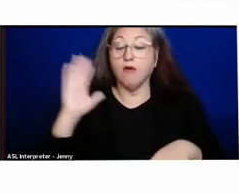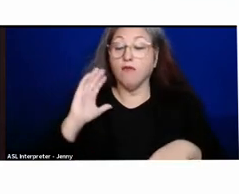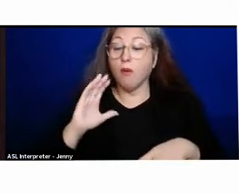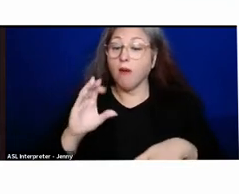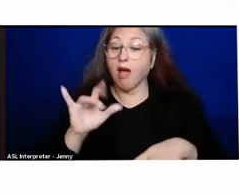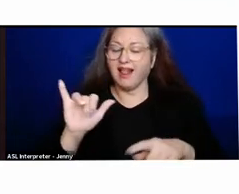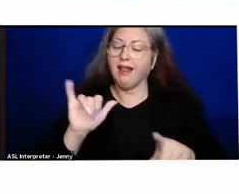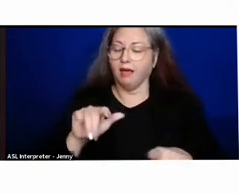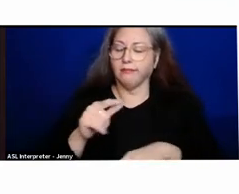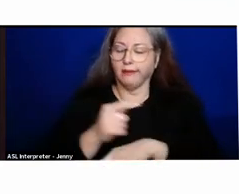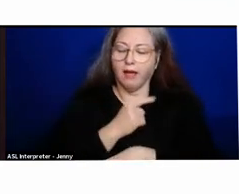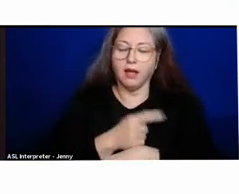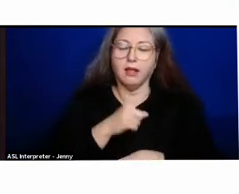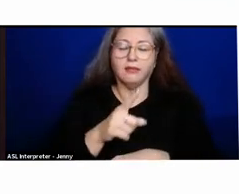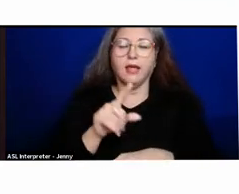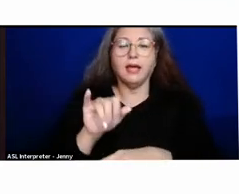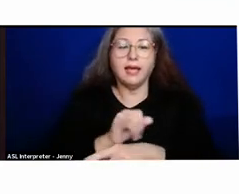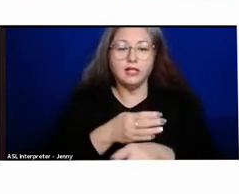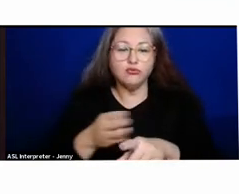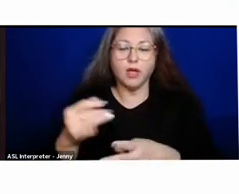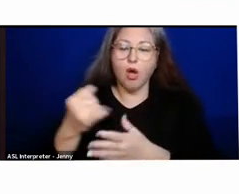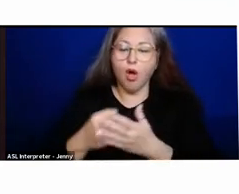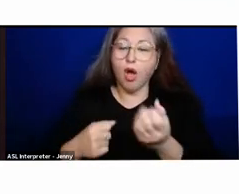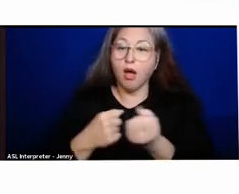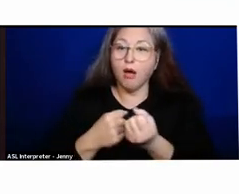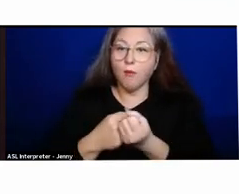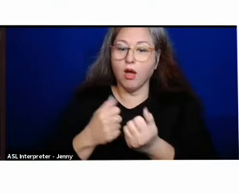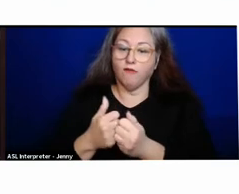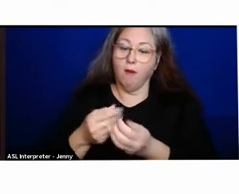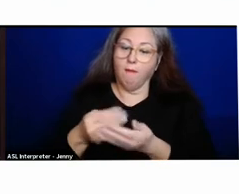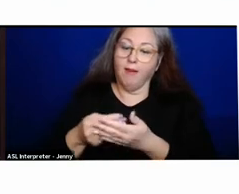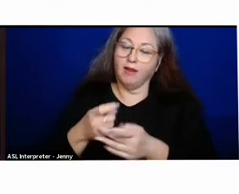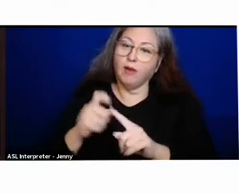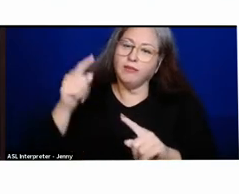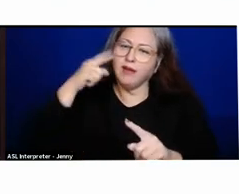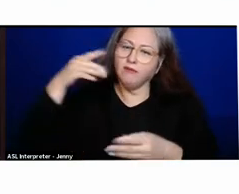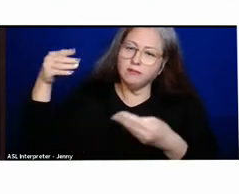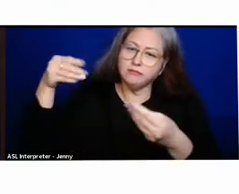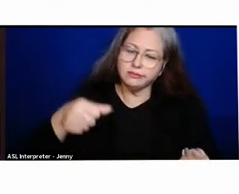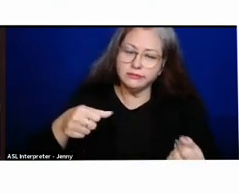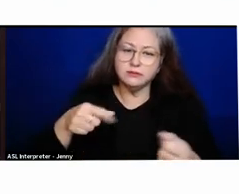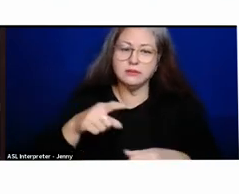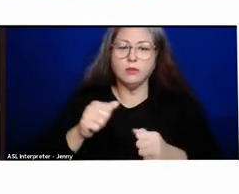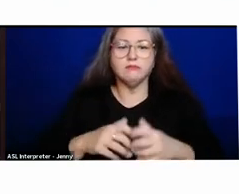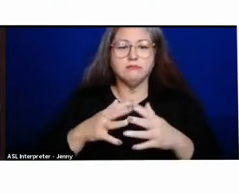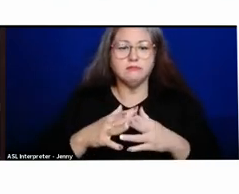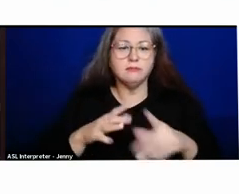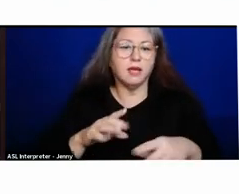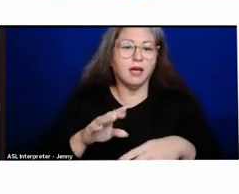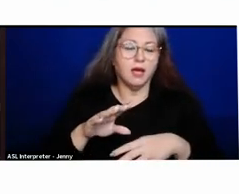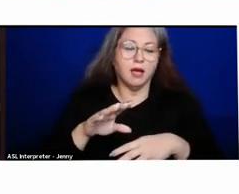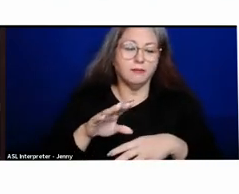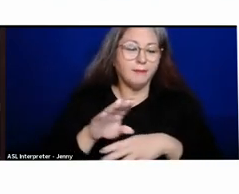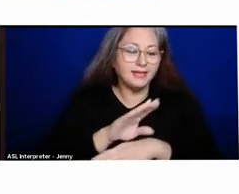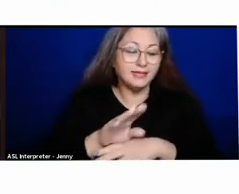as Ghana supported their industries and arts programming with government spending, often creating businesses that were wholly or partly owned by